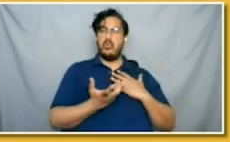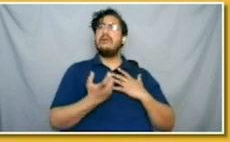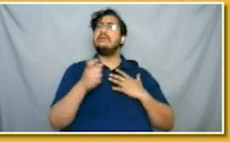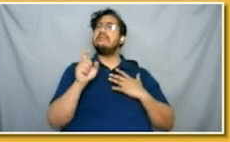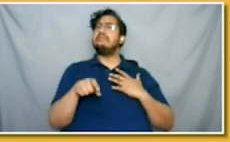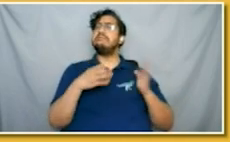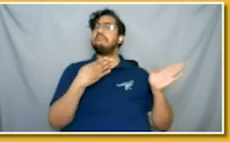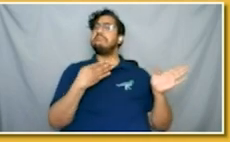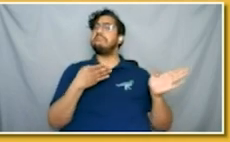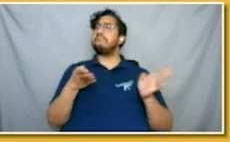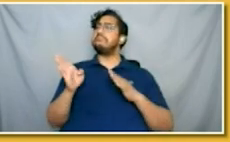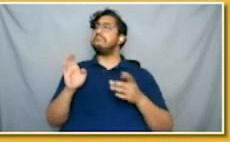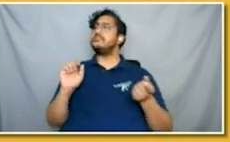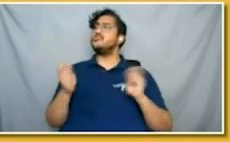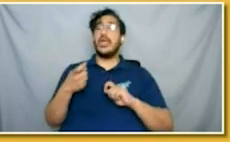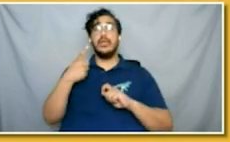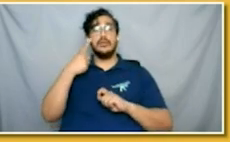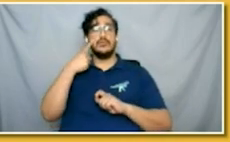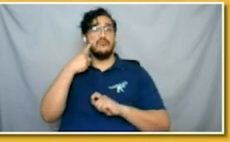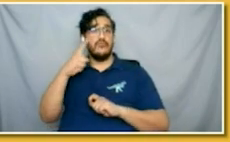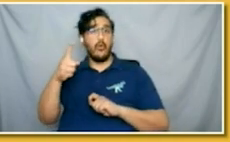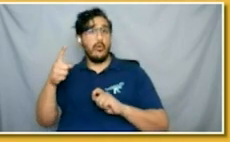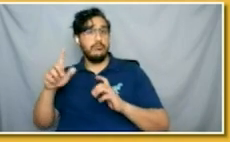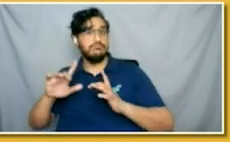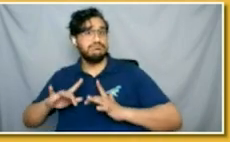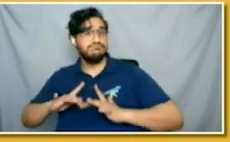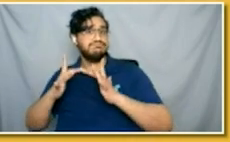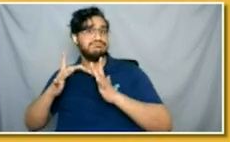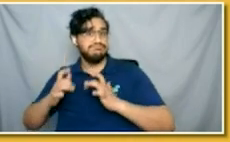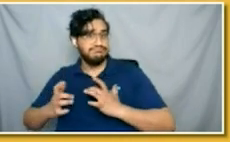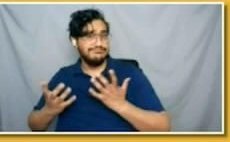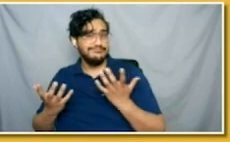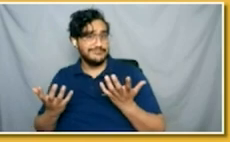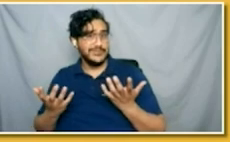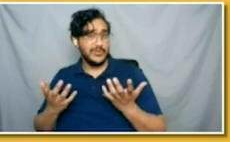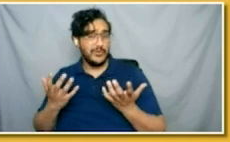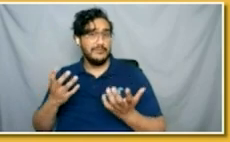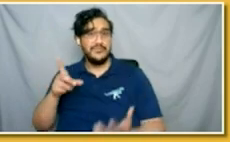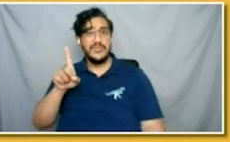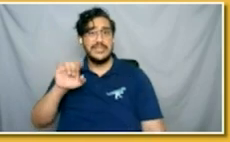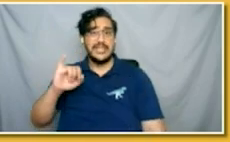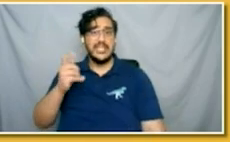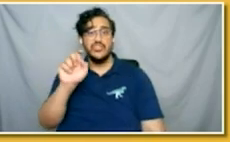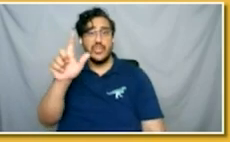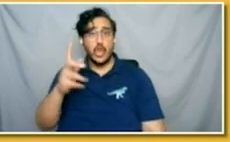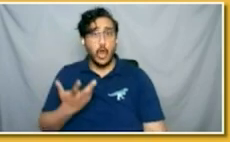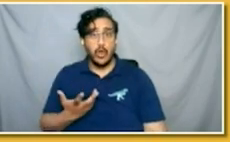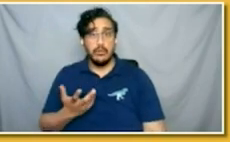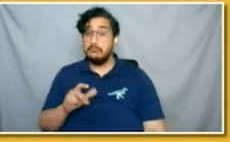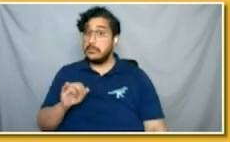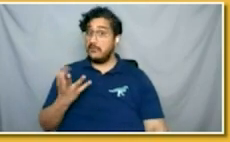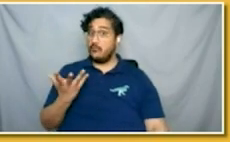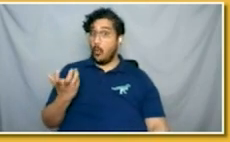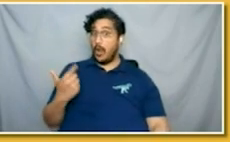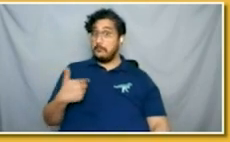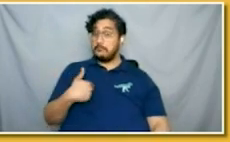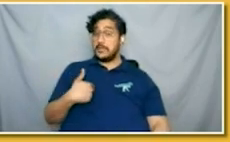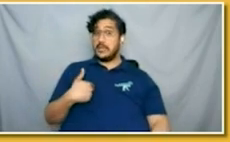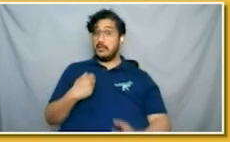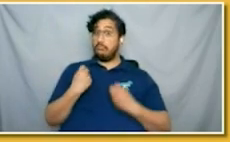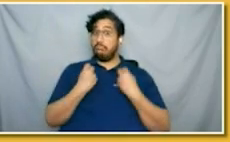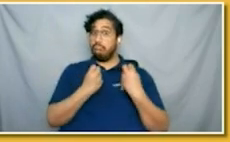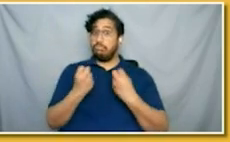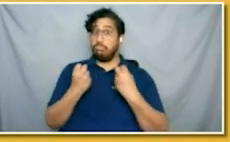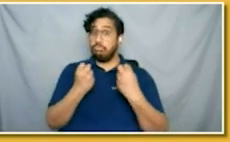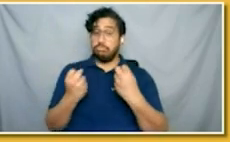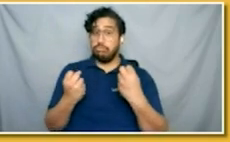not get mail if you prioritize it. Or if you want me to drive this big brown truck down there, I'm going to have to charge you. And we're